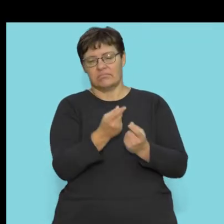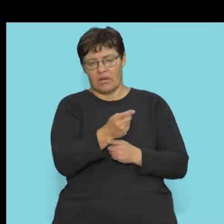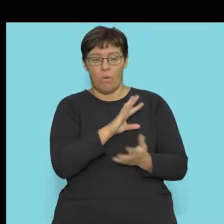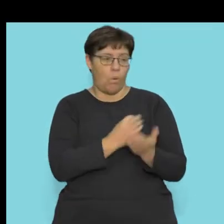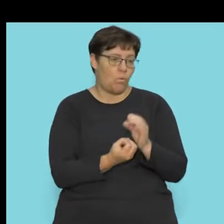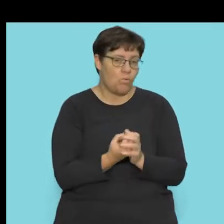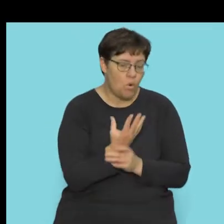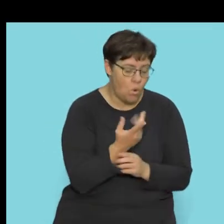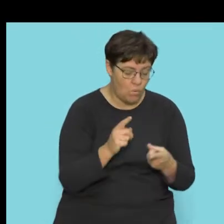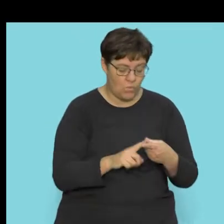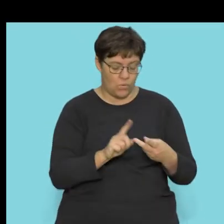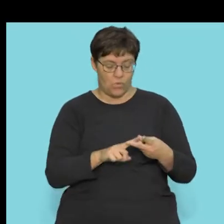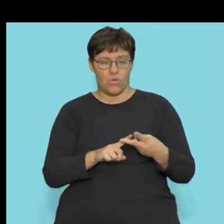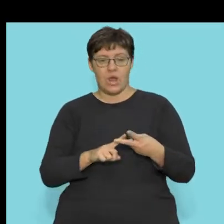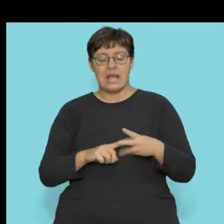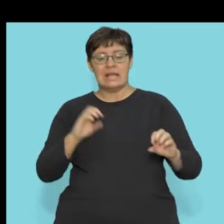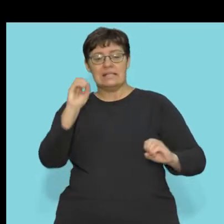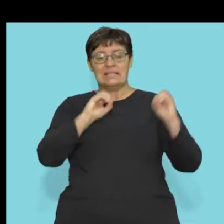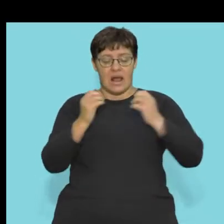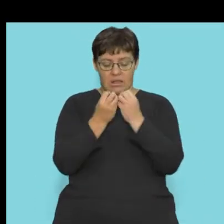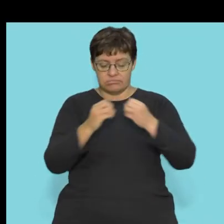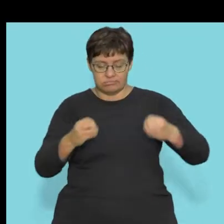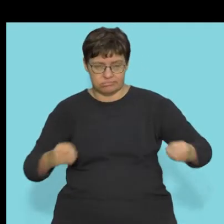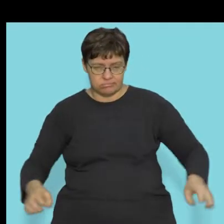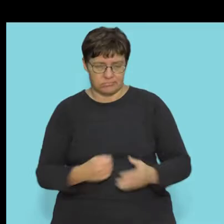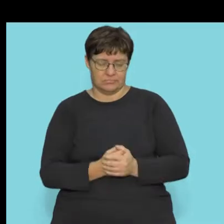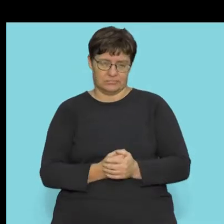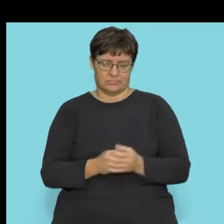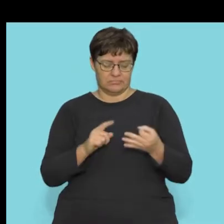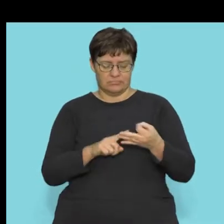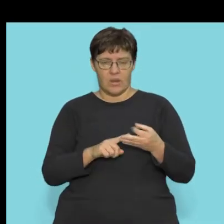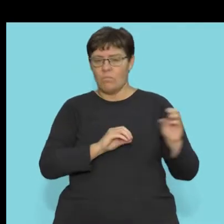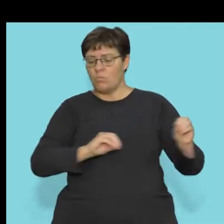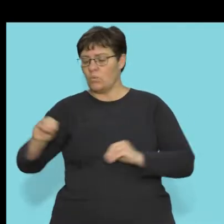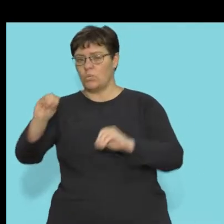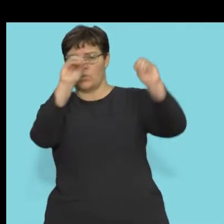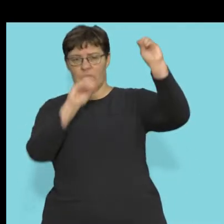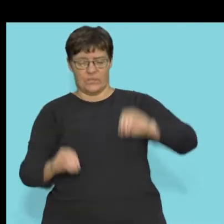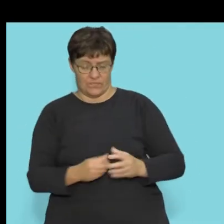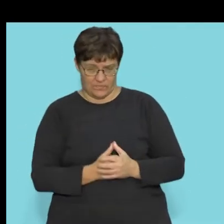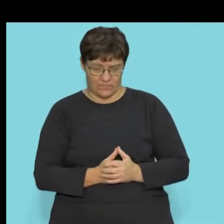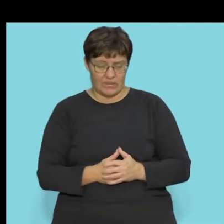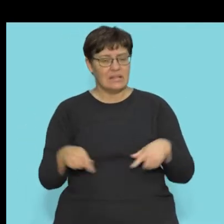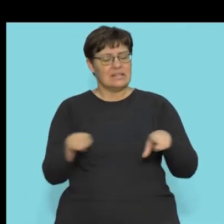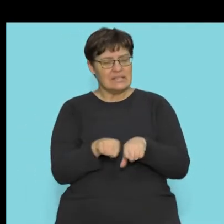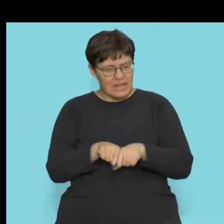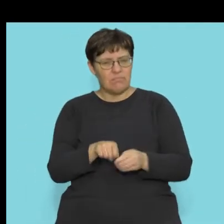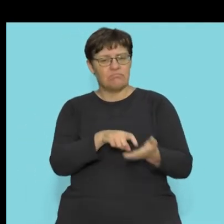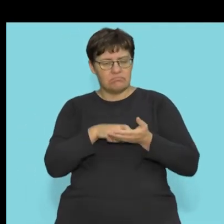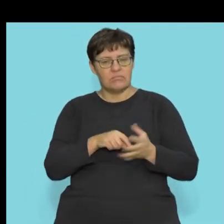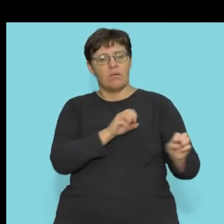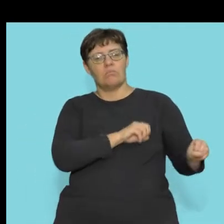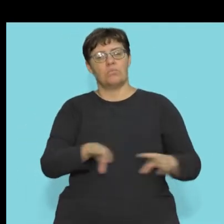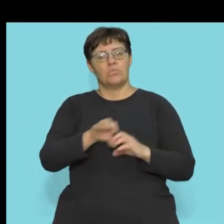It's required for growth, for cellular division, for the movement of organisms. It's